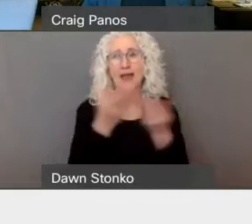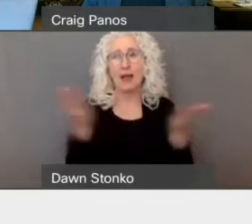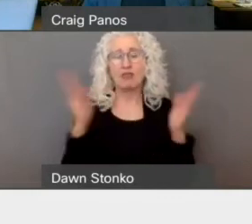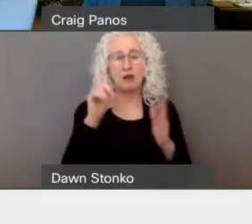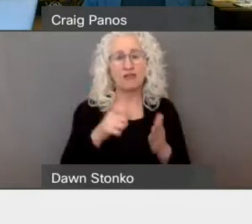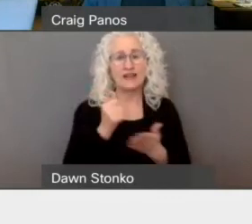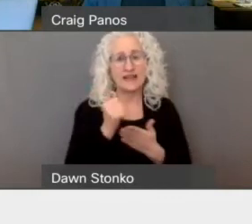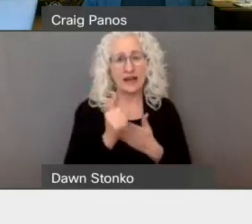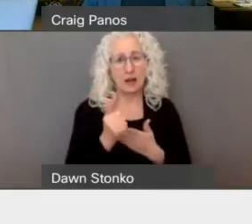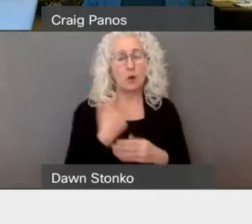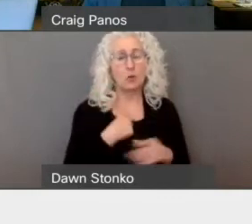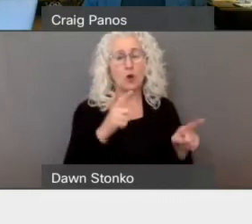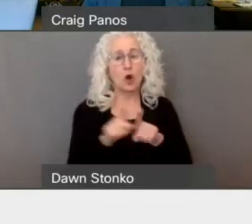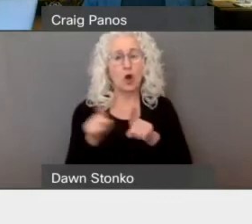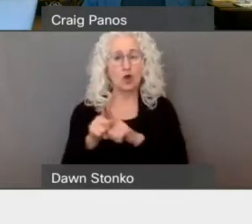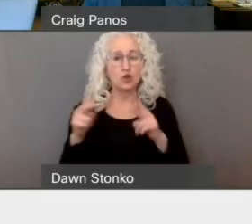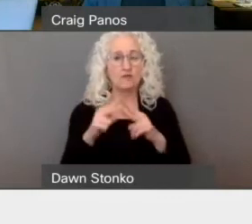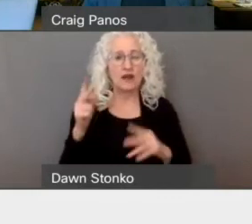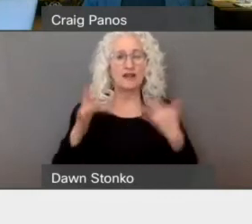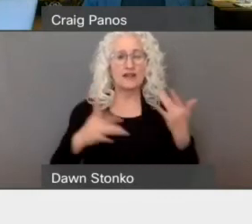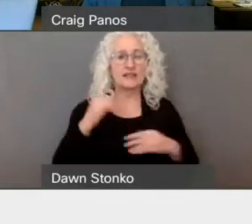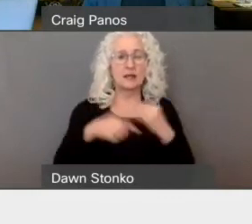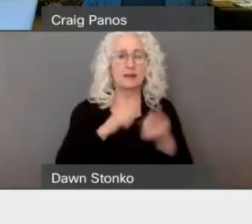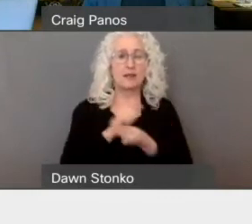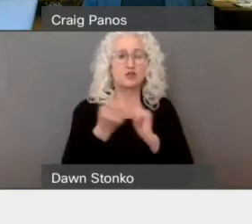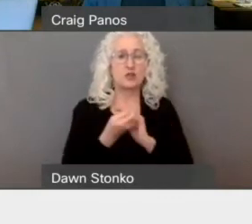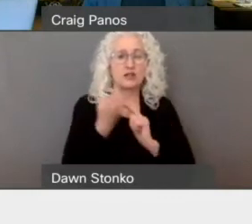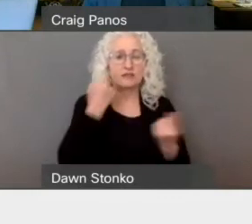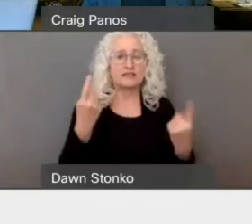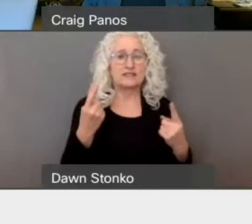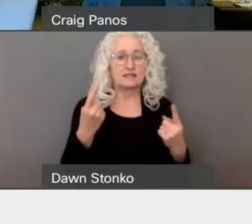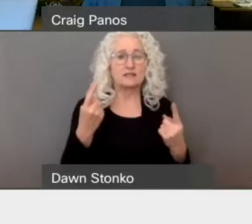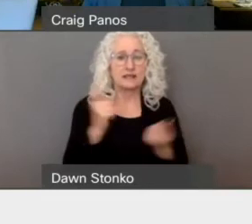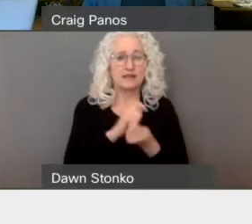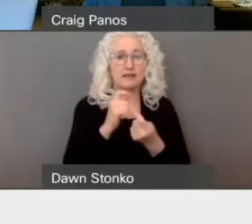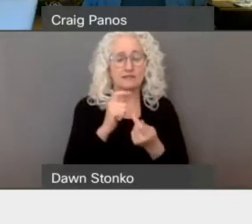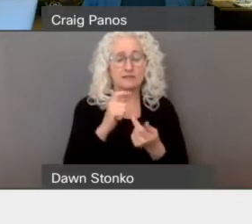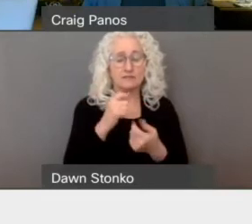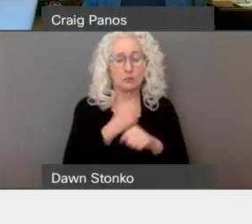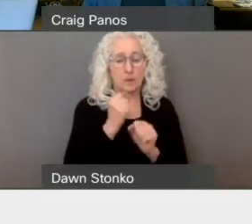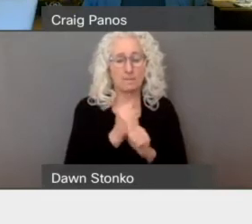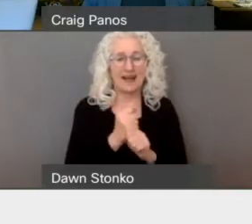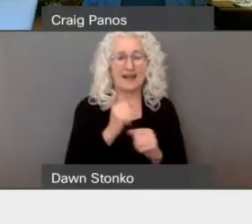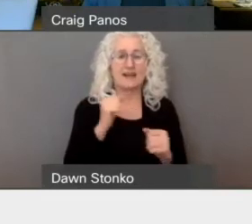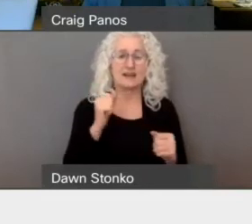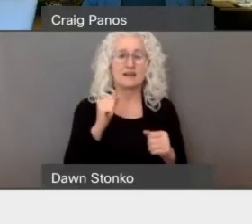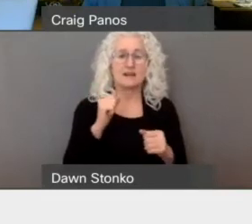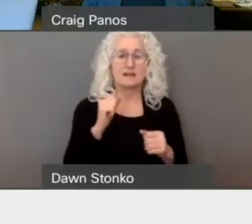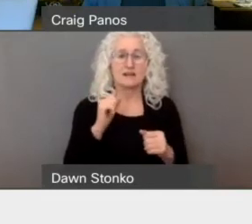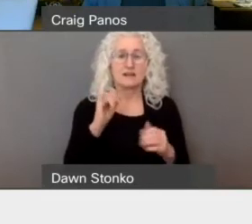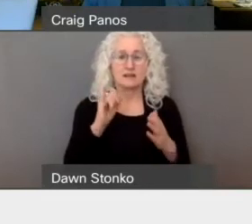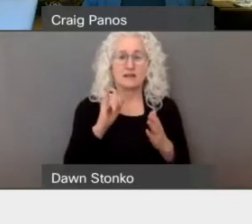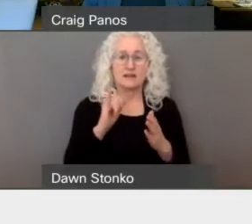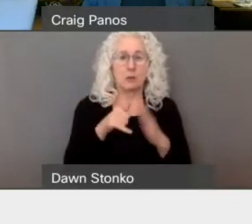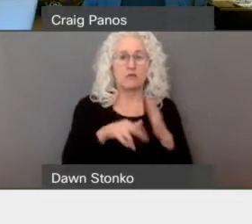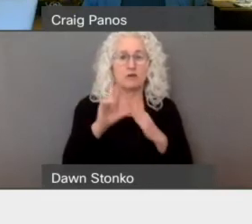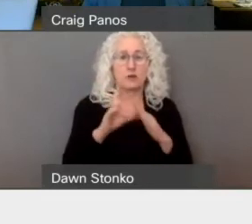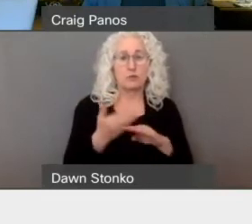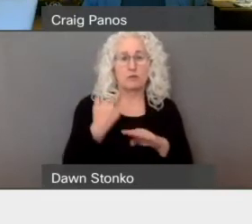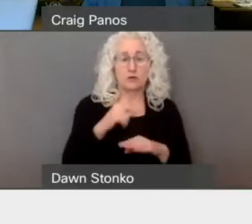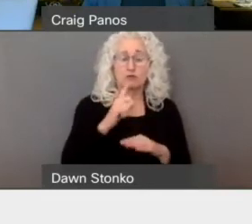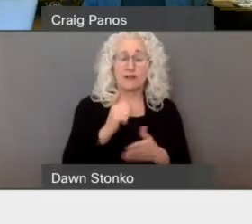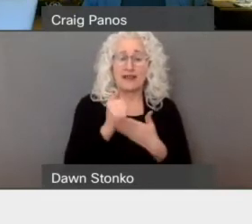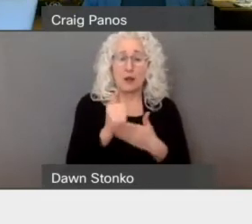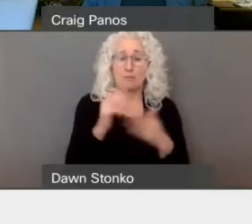We're also really excited about the changes that were recently made that Mike and Dr. Ball went over earlier to really help those smaller businesses. So